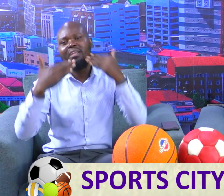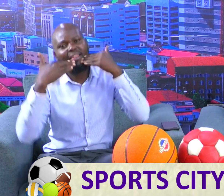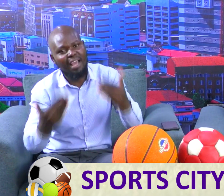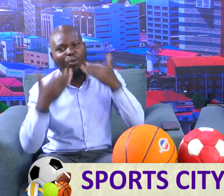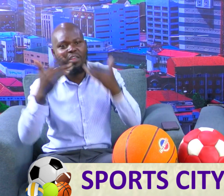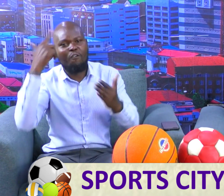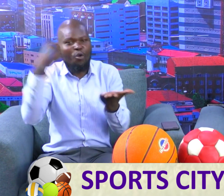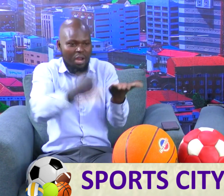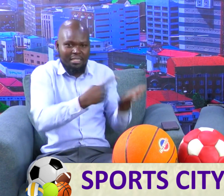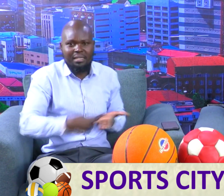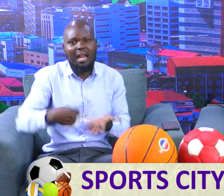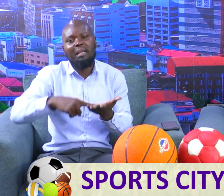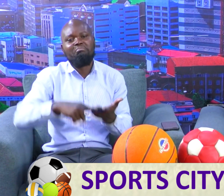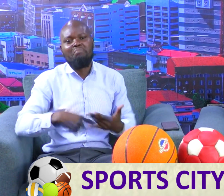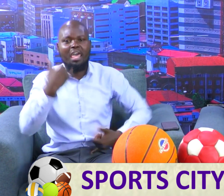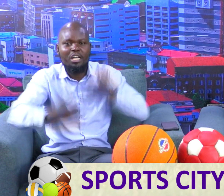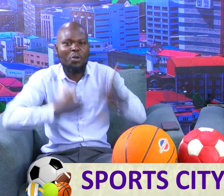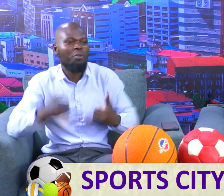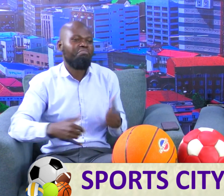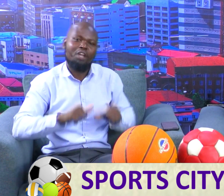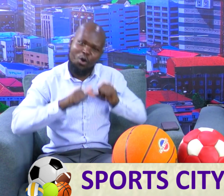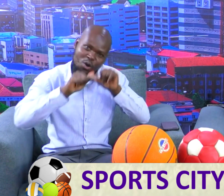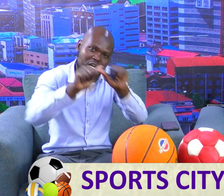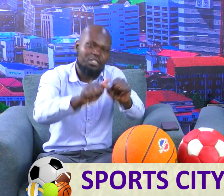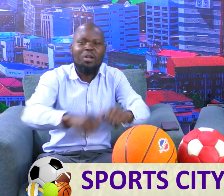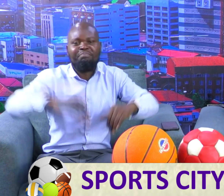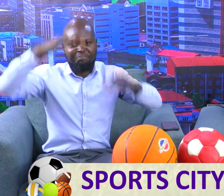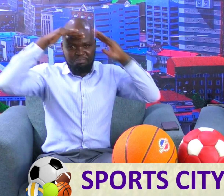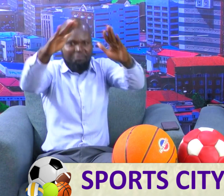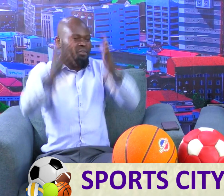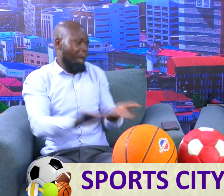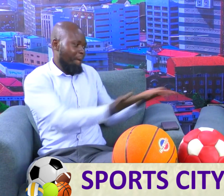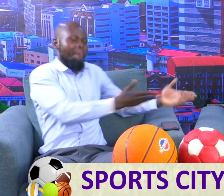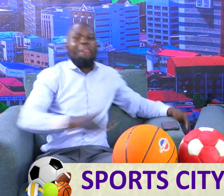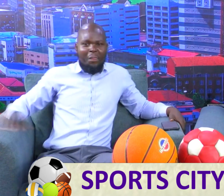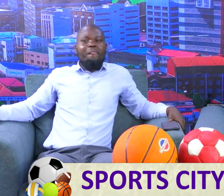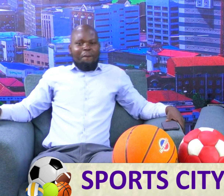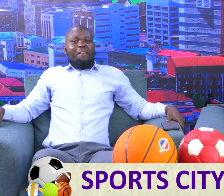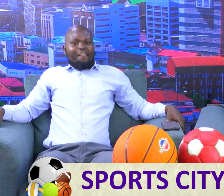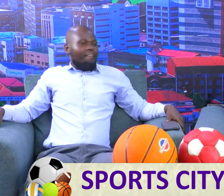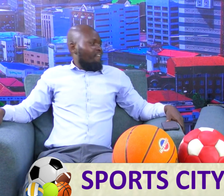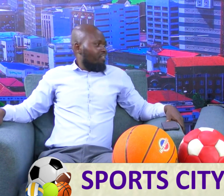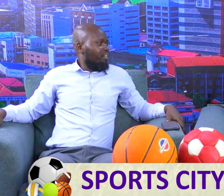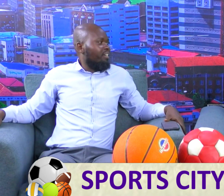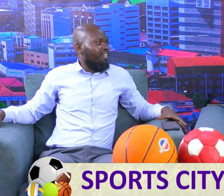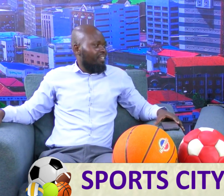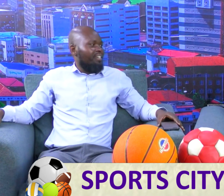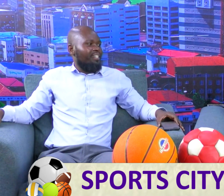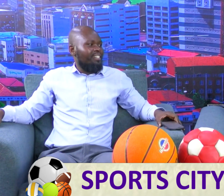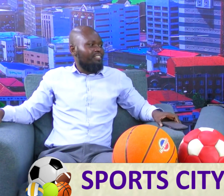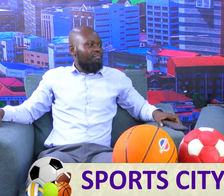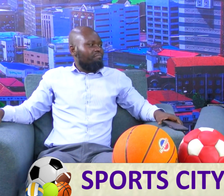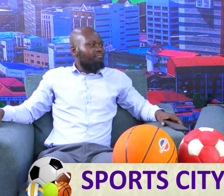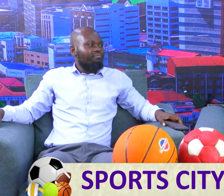we shall talk more about that when we go for a lunch break, but let them have a good time and continue